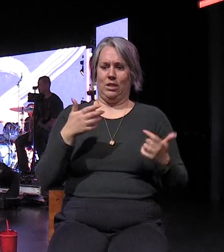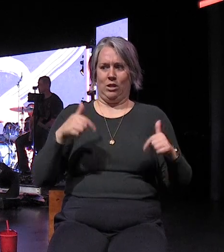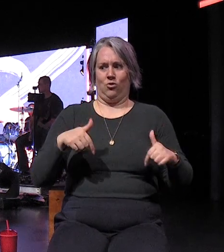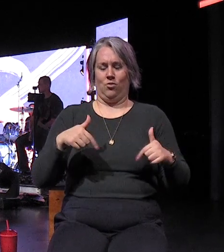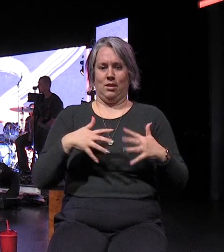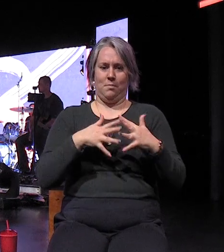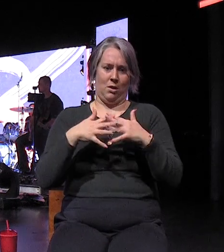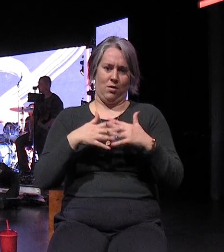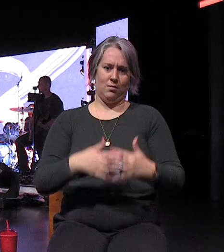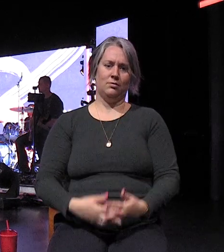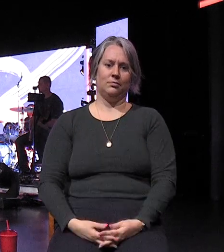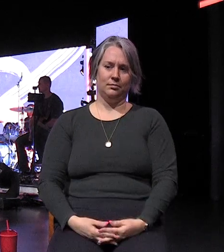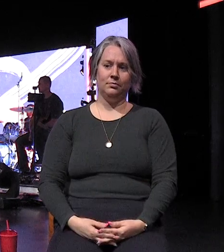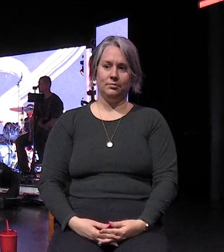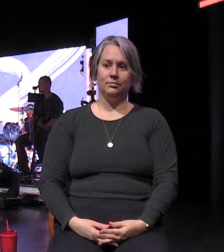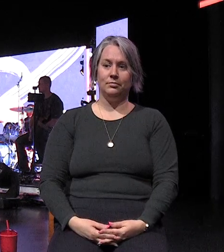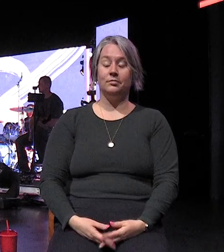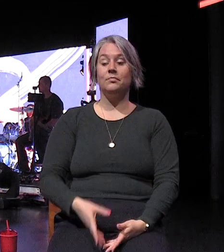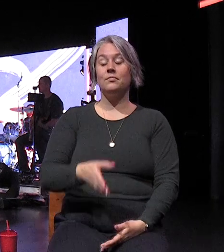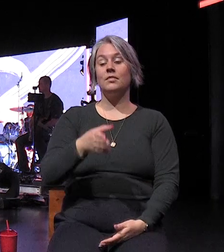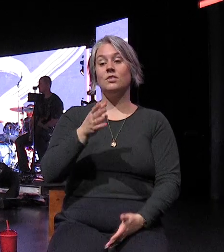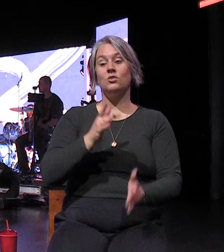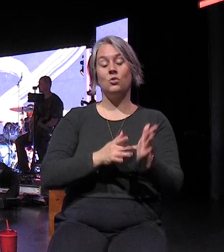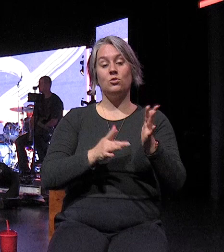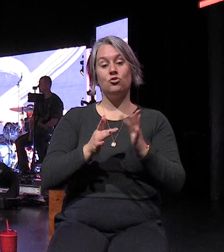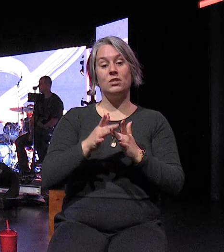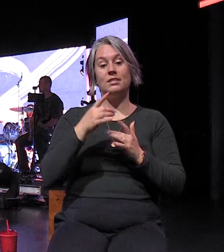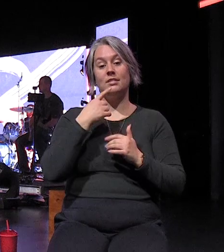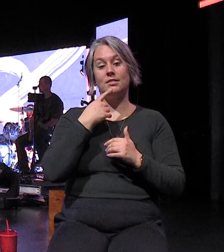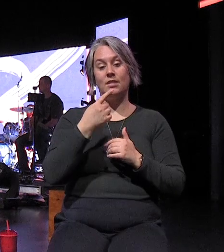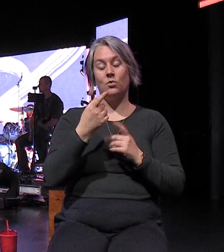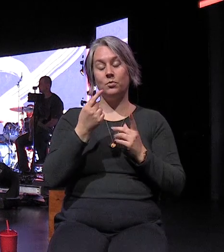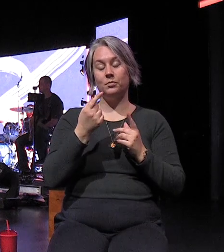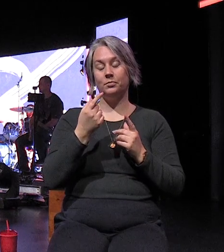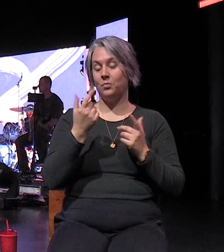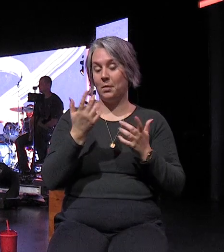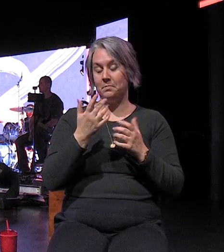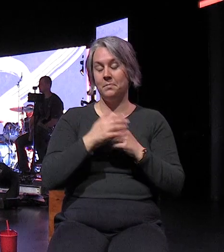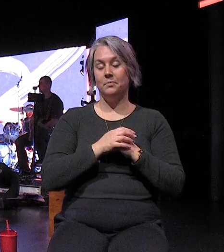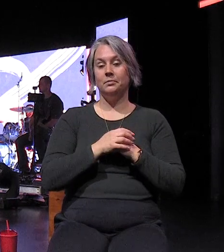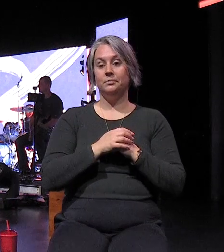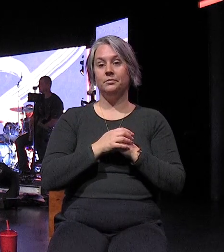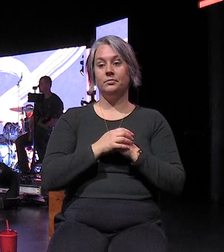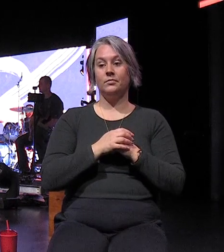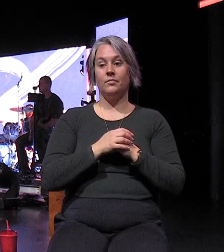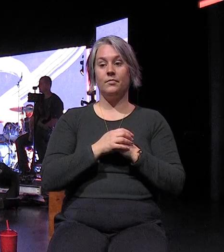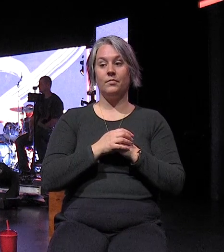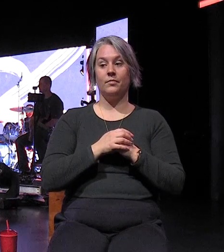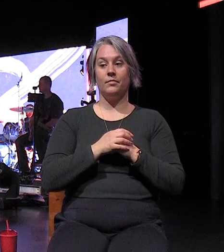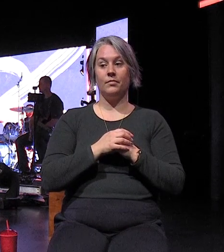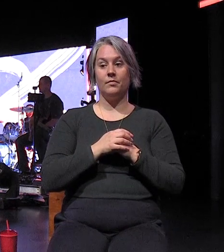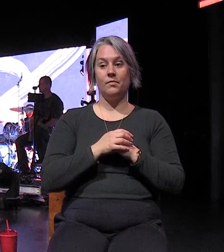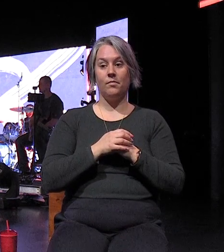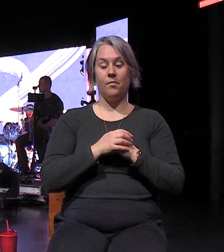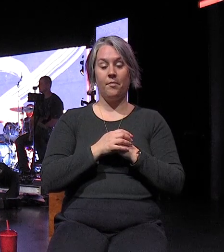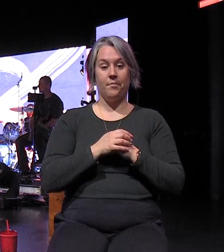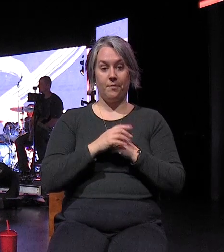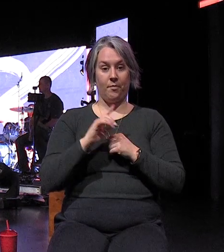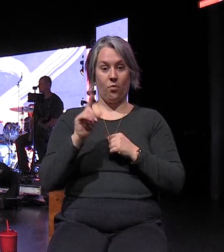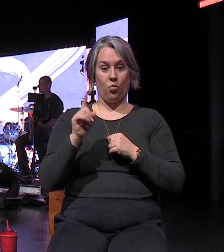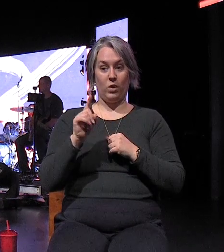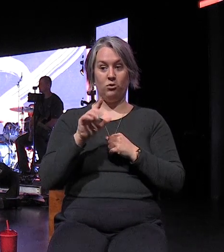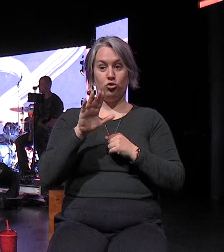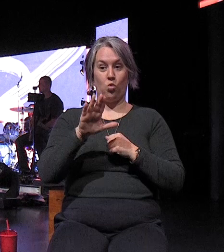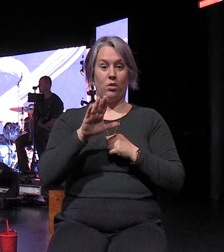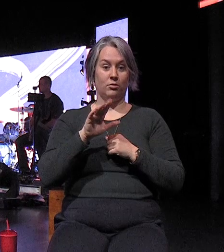and calling us to do good with money. Jesus said it like this in Matthew 6:21, "For where your treasure is, there your heart will